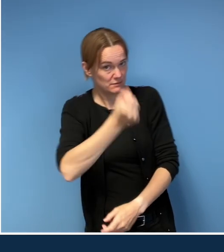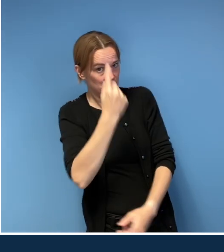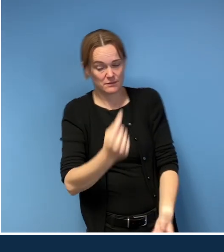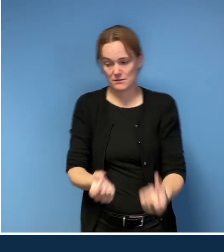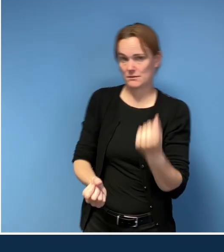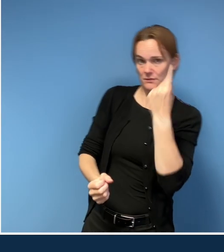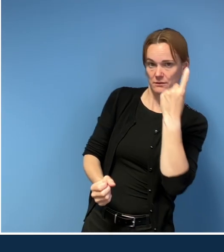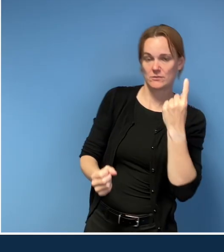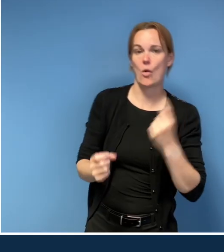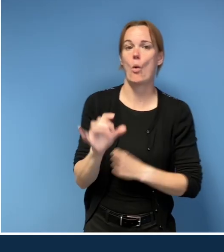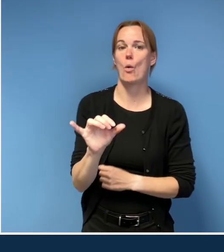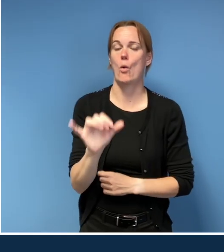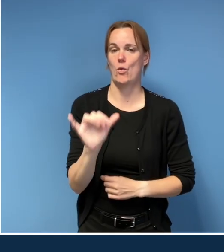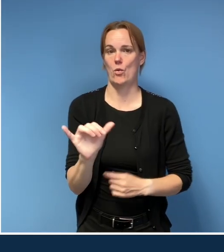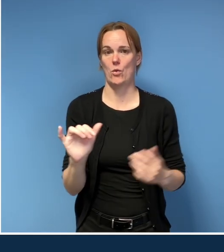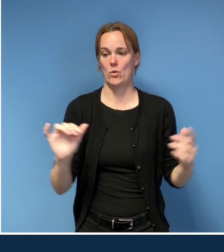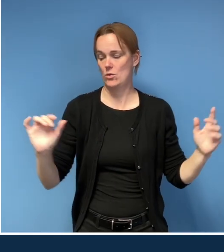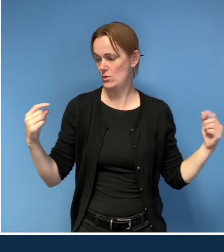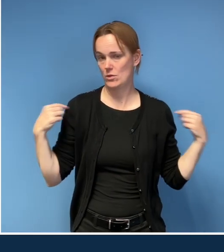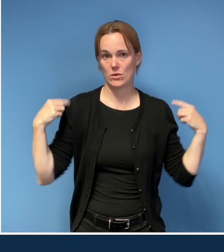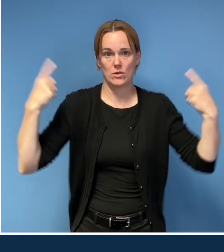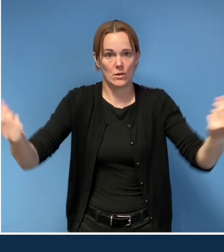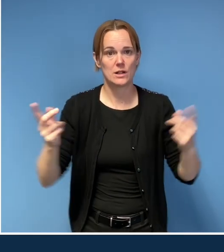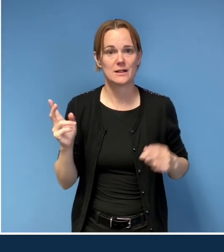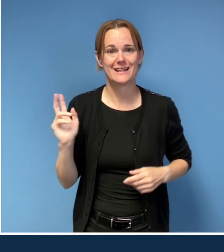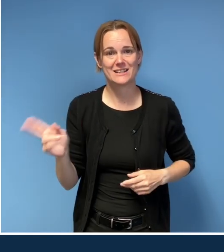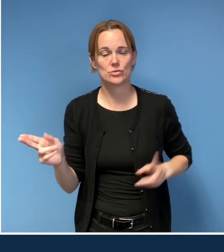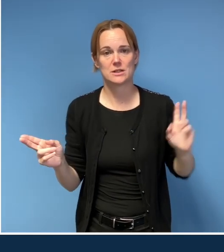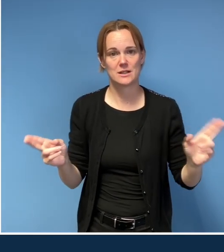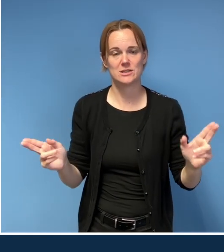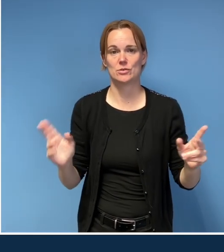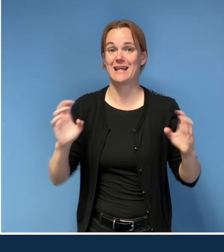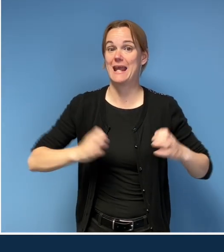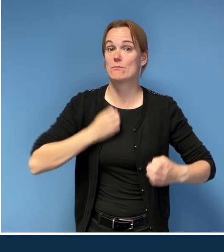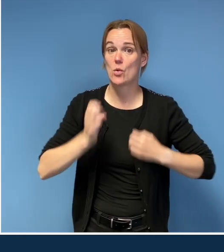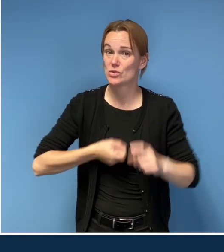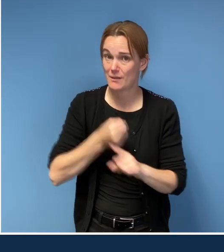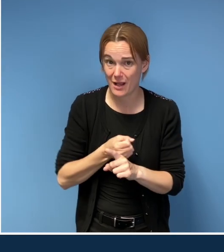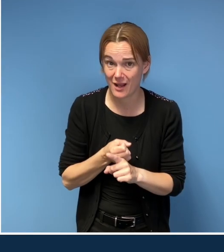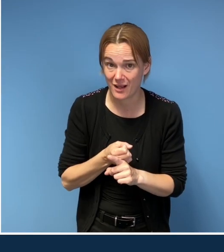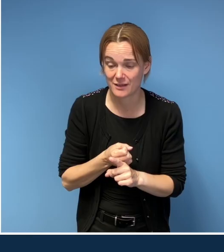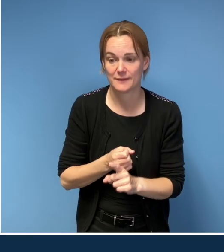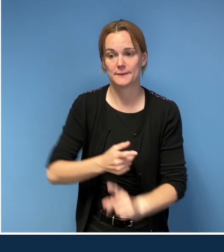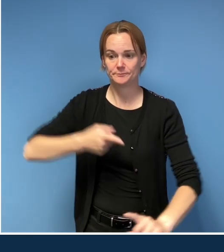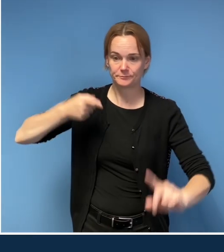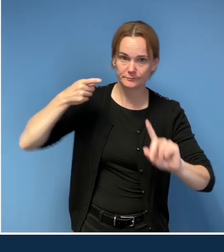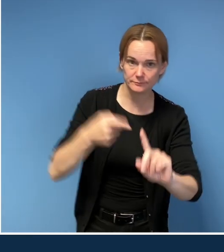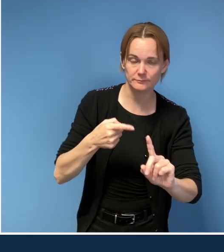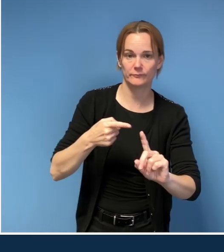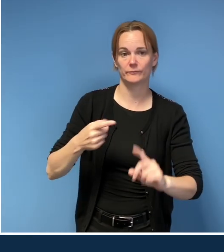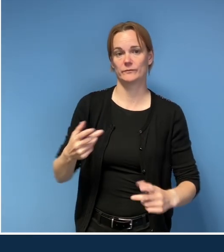everyone's emotional impact. And it then becomes something that is more about humanity and not just